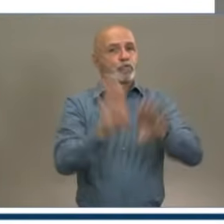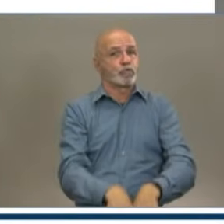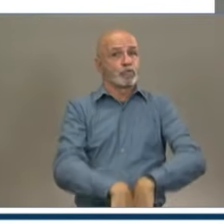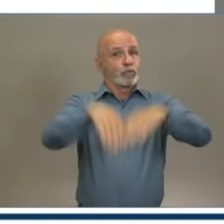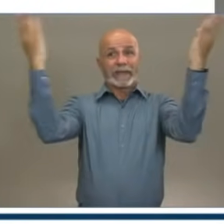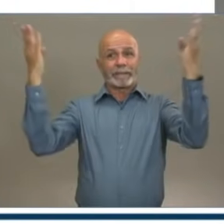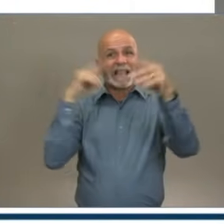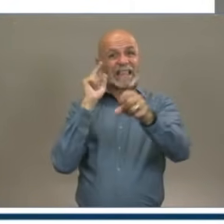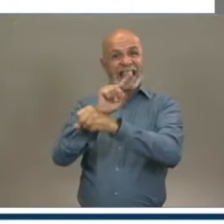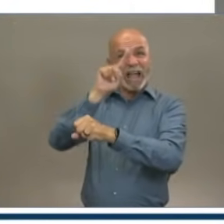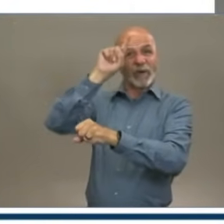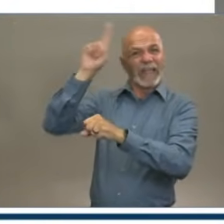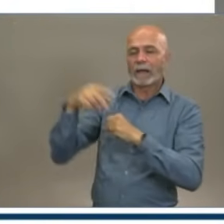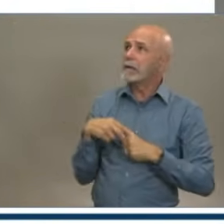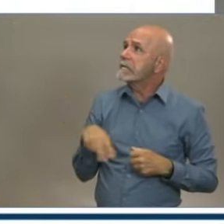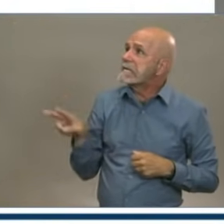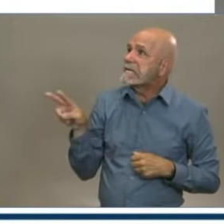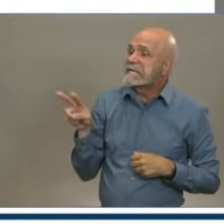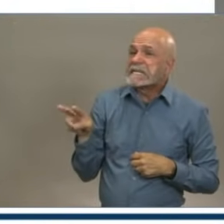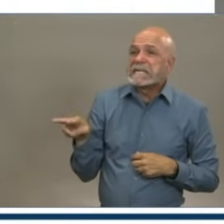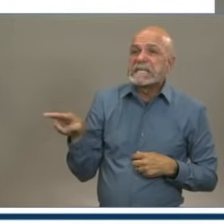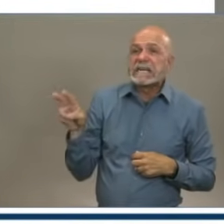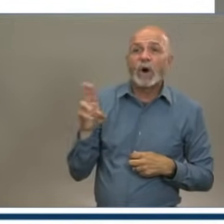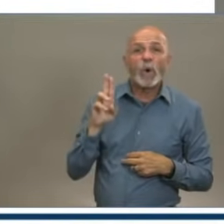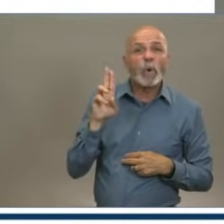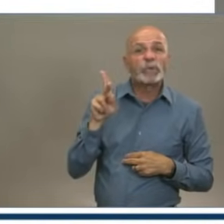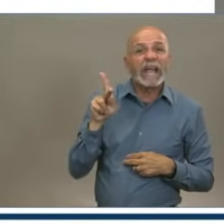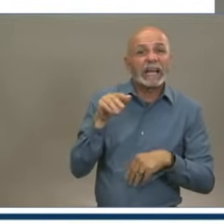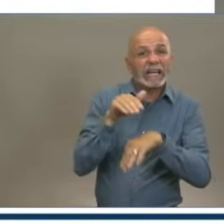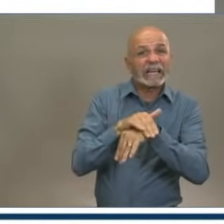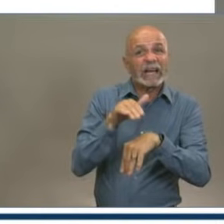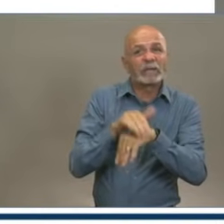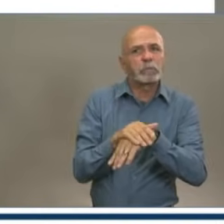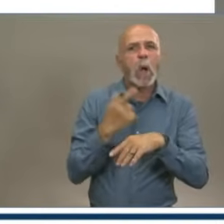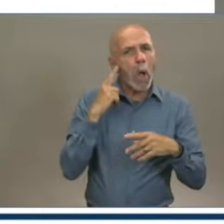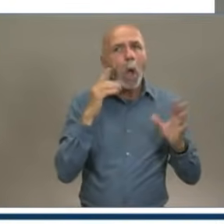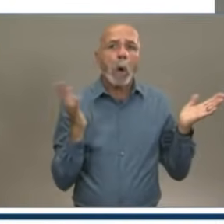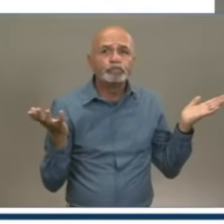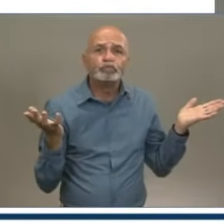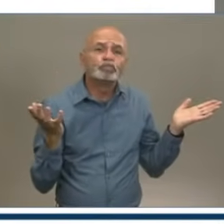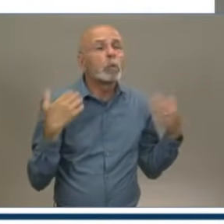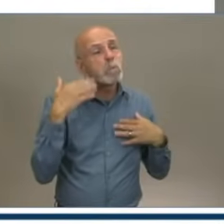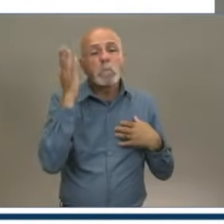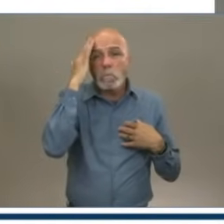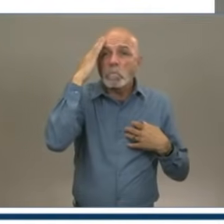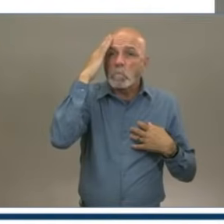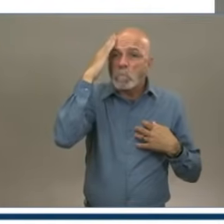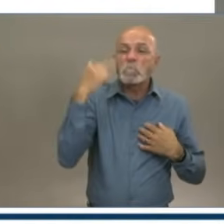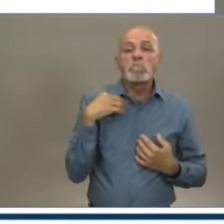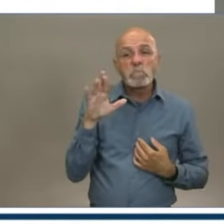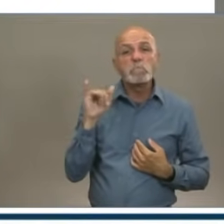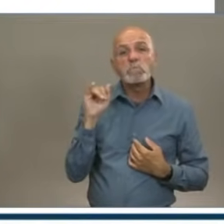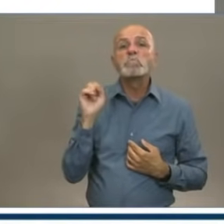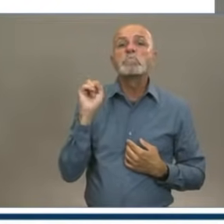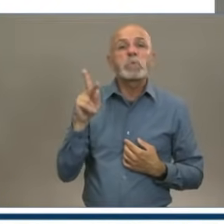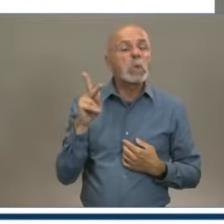read the UK announcements, they acknowledge that they're taking on significant risks. They are expecting significantly